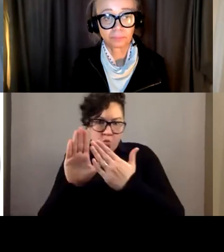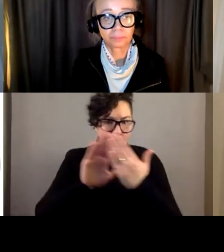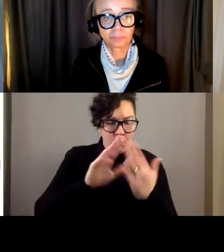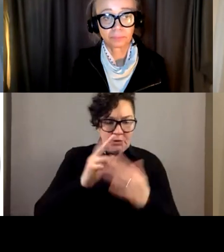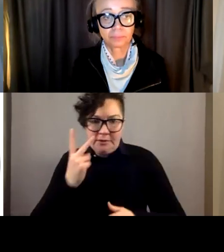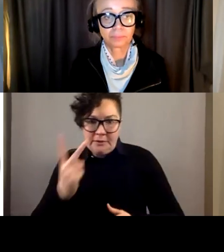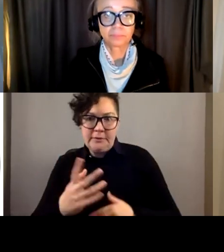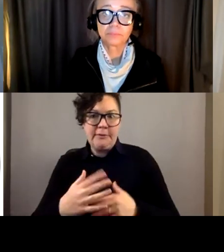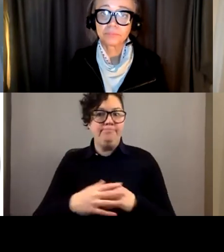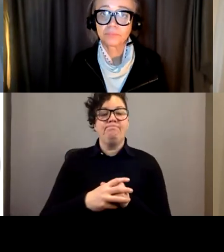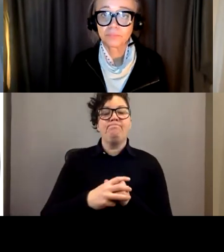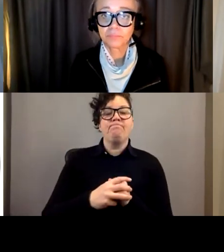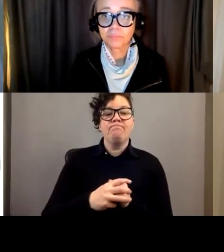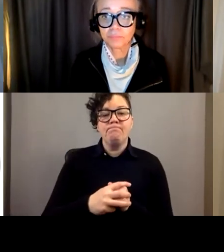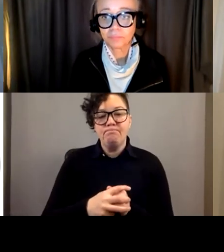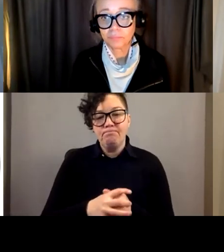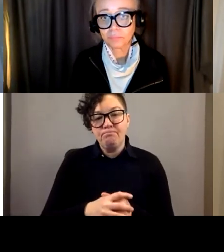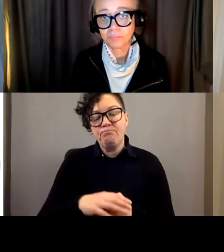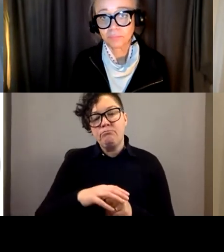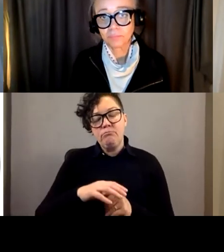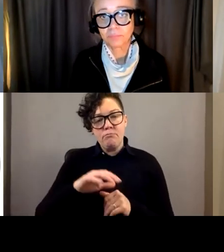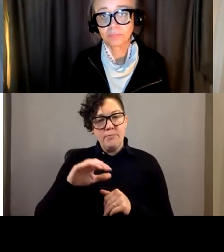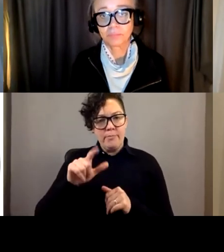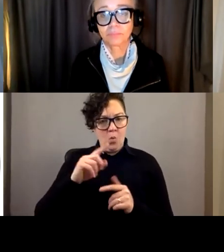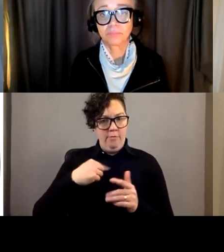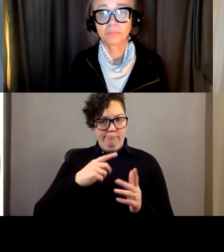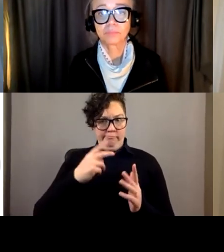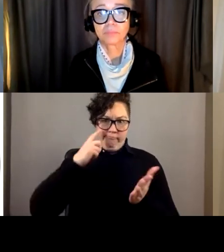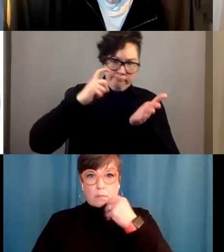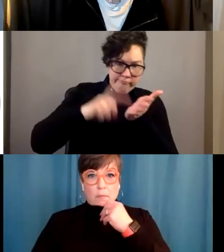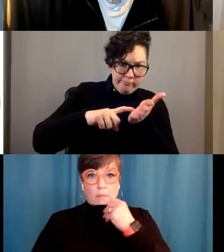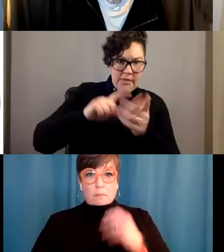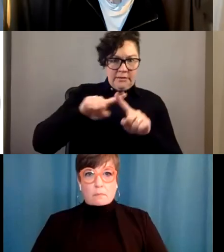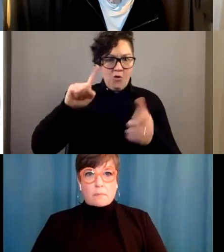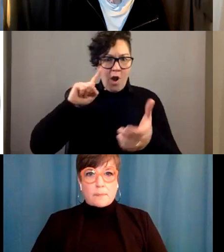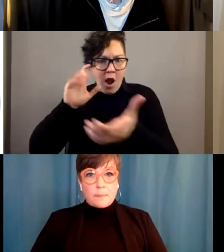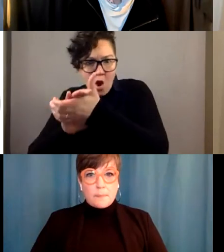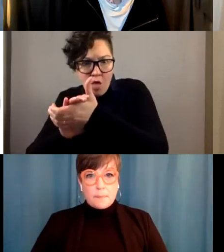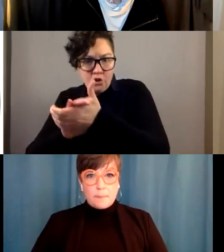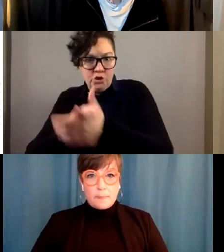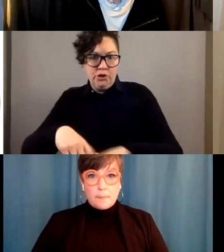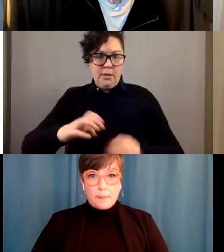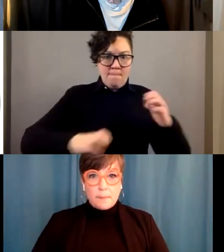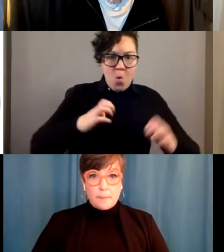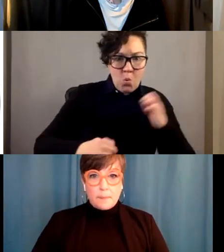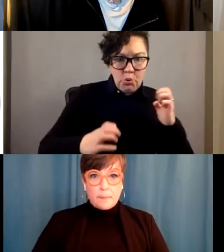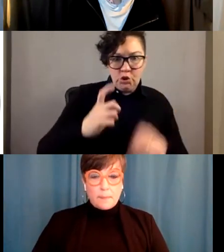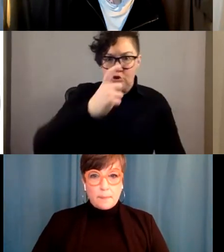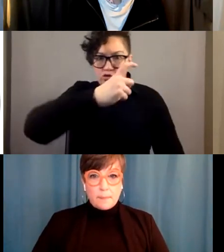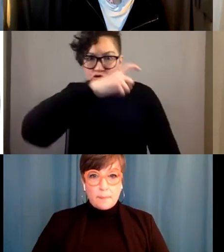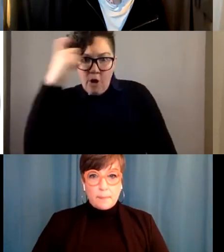the same time, I think for attention to ideology, emotion, trauma, and also policy,